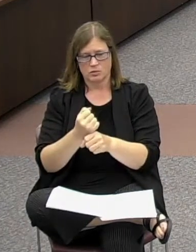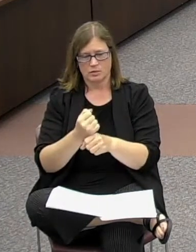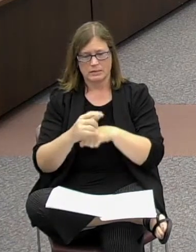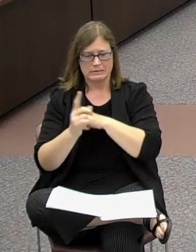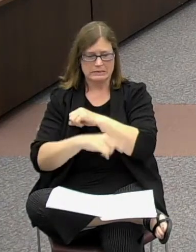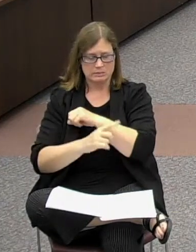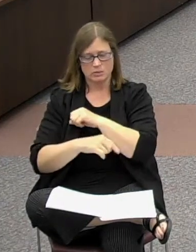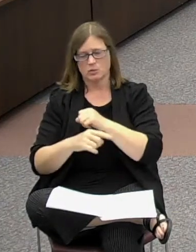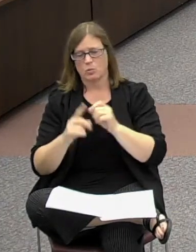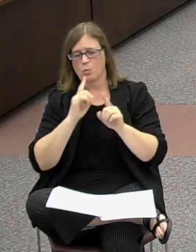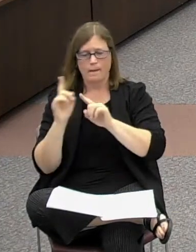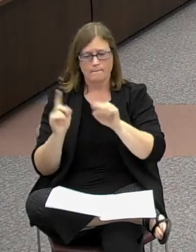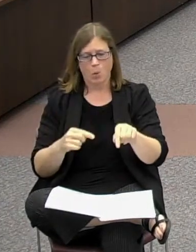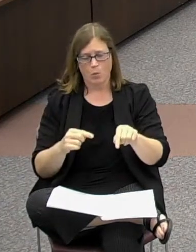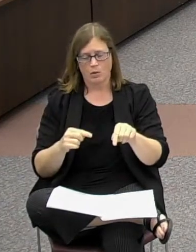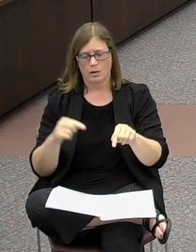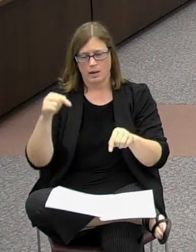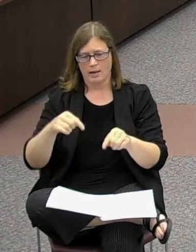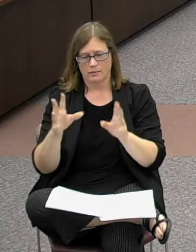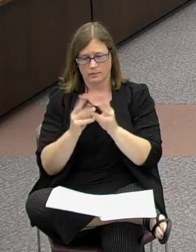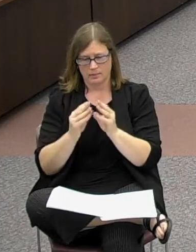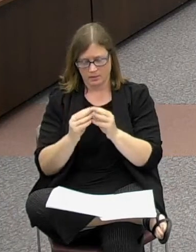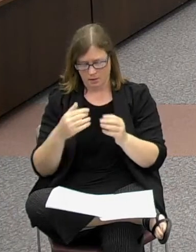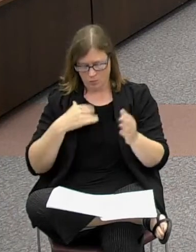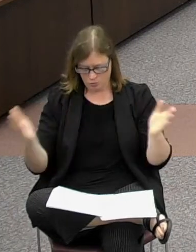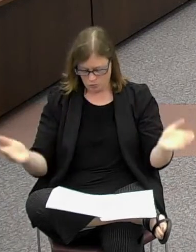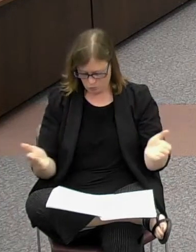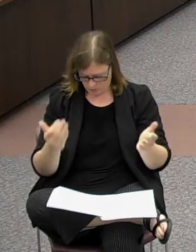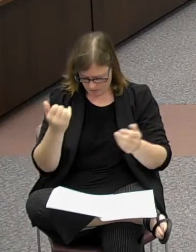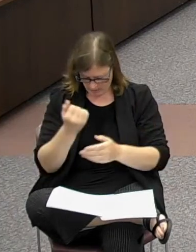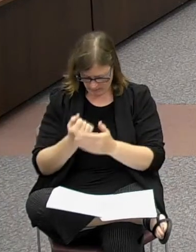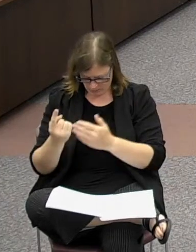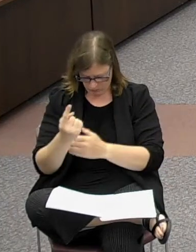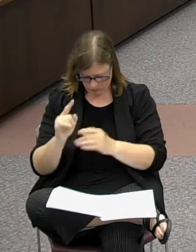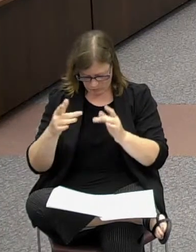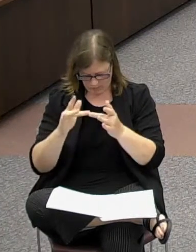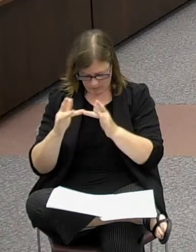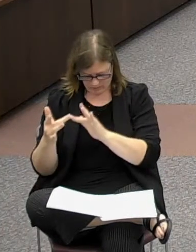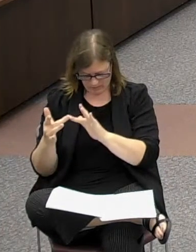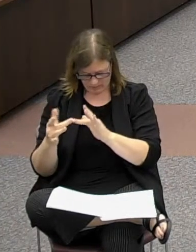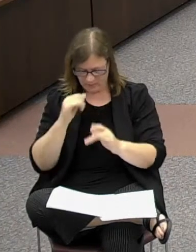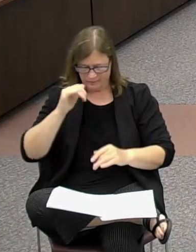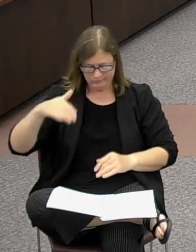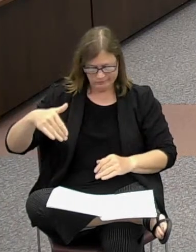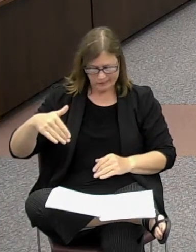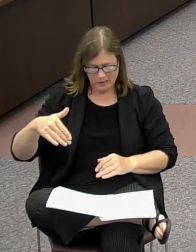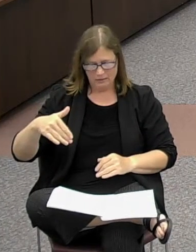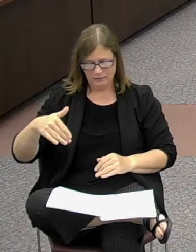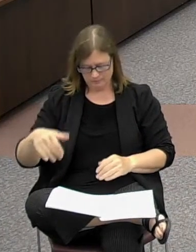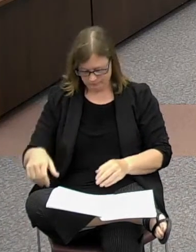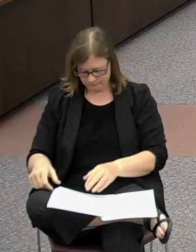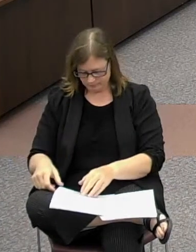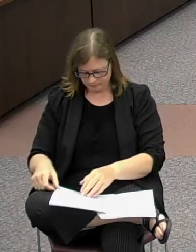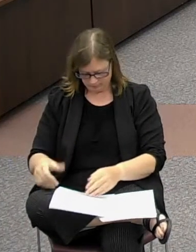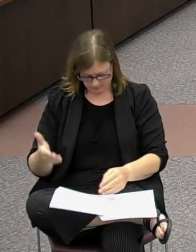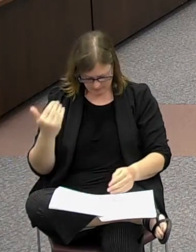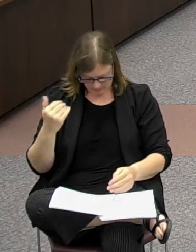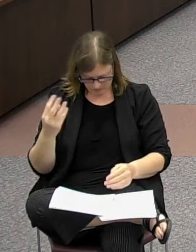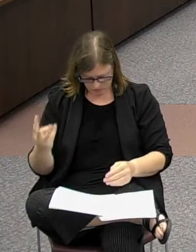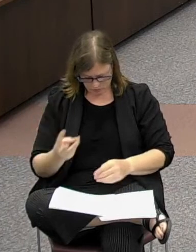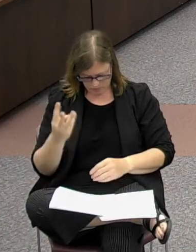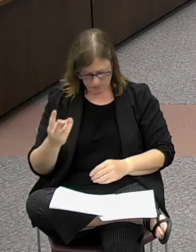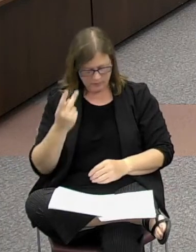report at the meeting. And so I would encourage everyone to go online if you did not have a chance to view the committee meeting last Wednesday